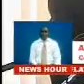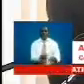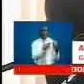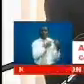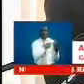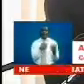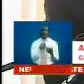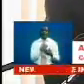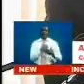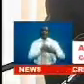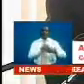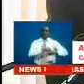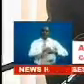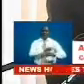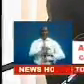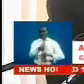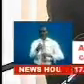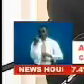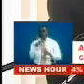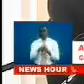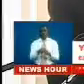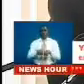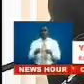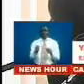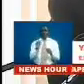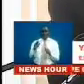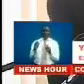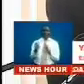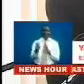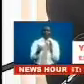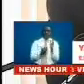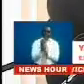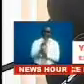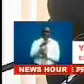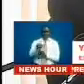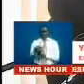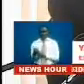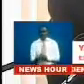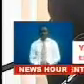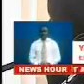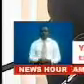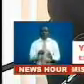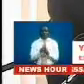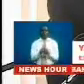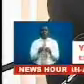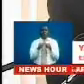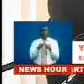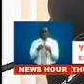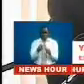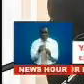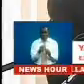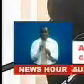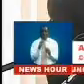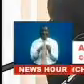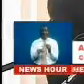to prevent others from violating their rights and those of others, to apprehend those